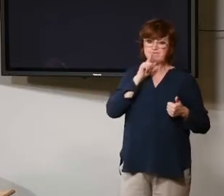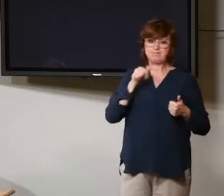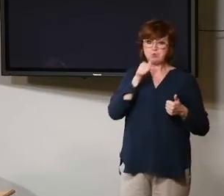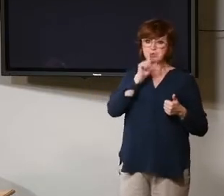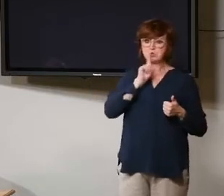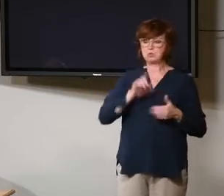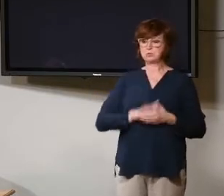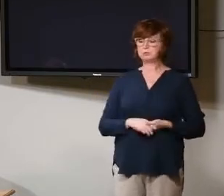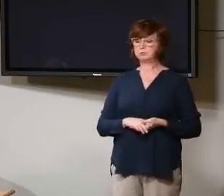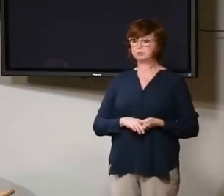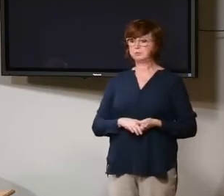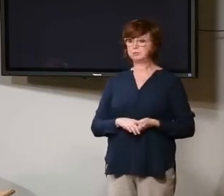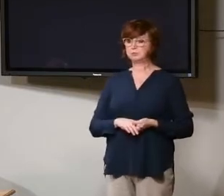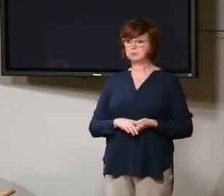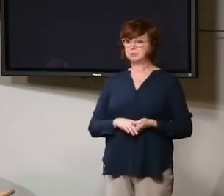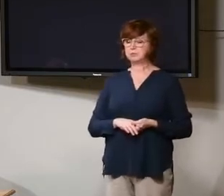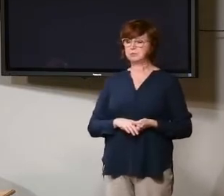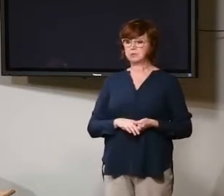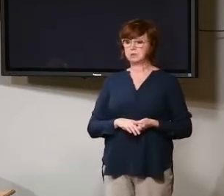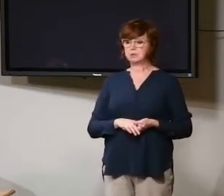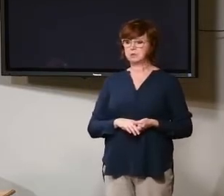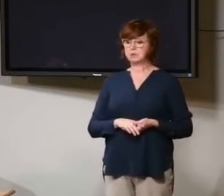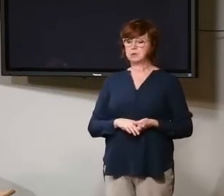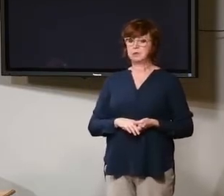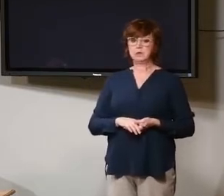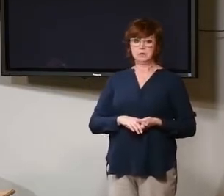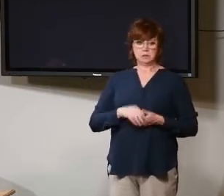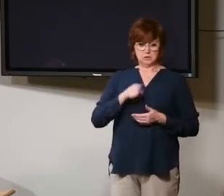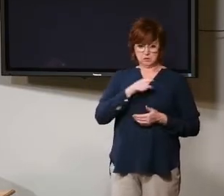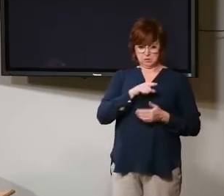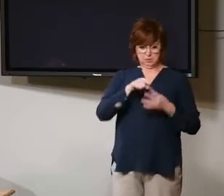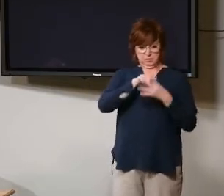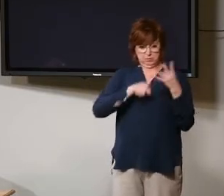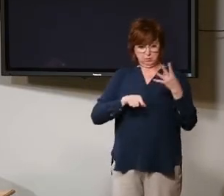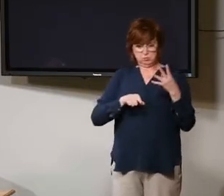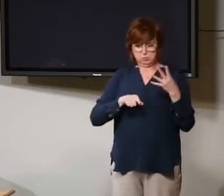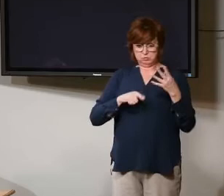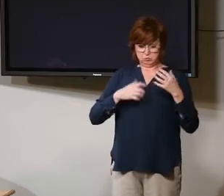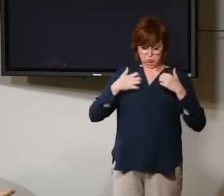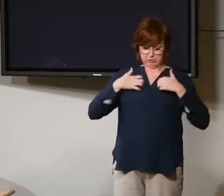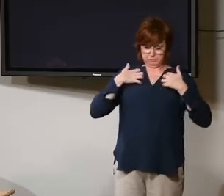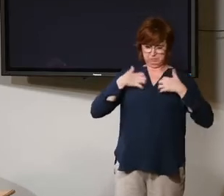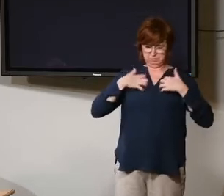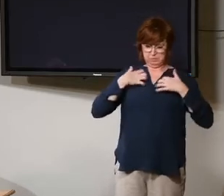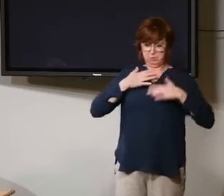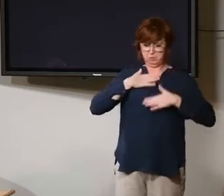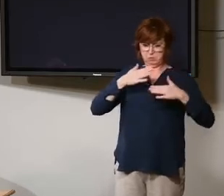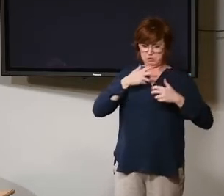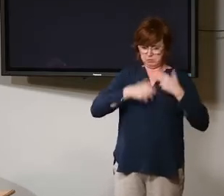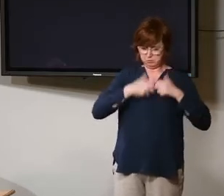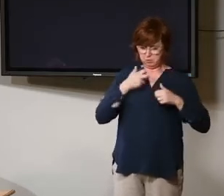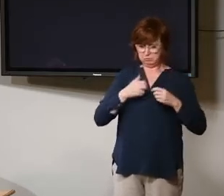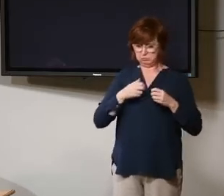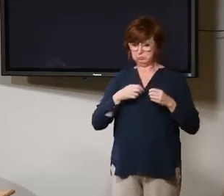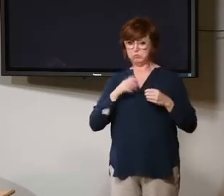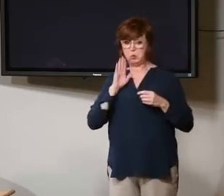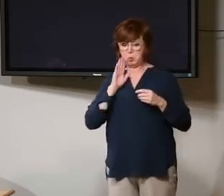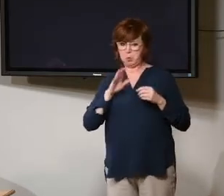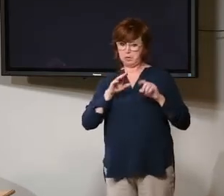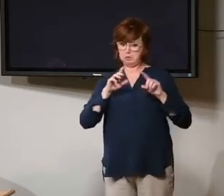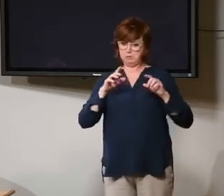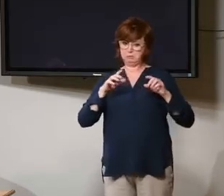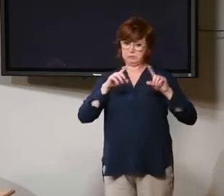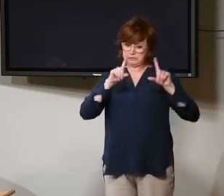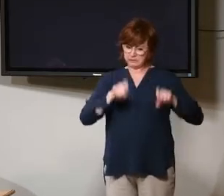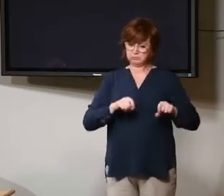then, whenever someone develops a respiratory symptom, either on admission or during their stay, they are screened for COVID-19.